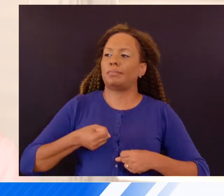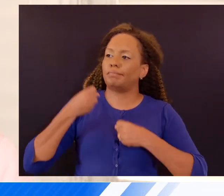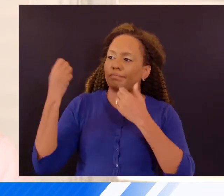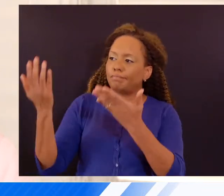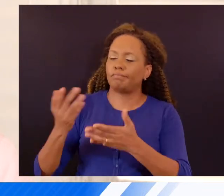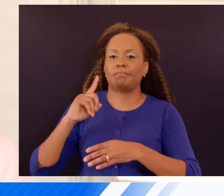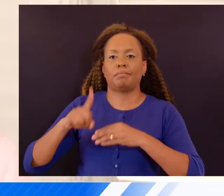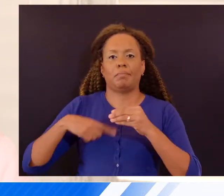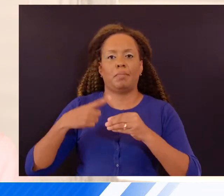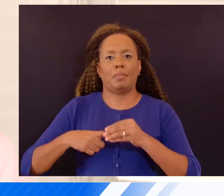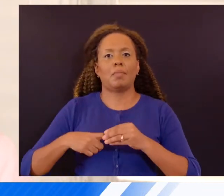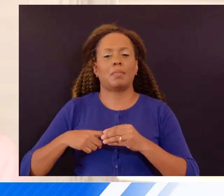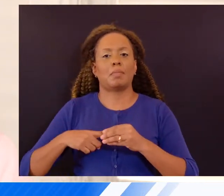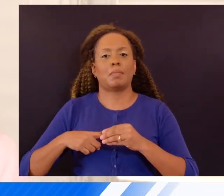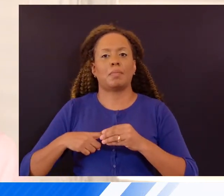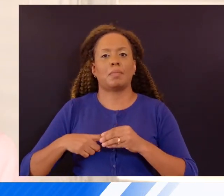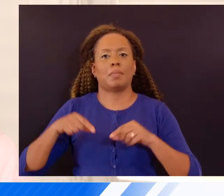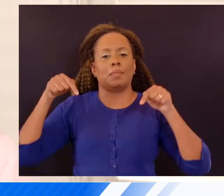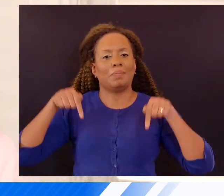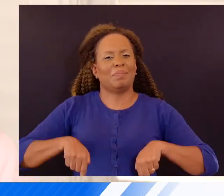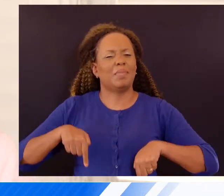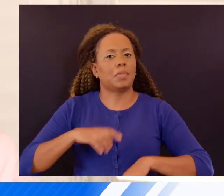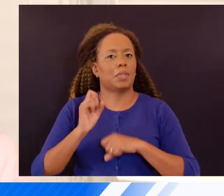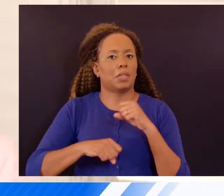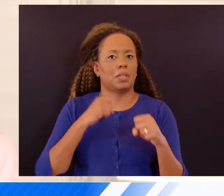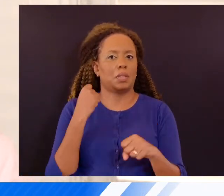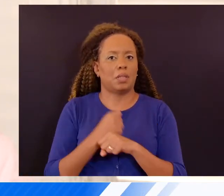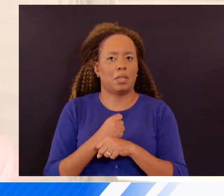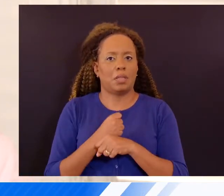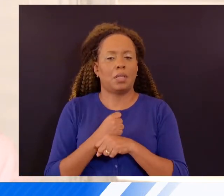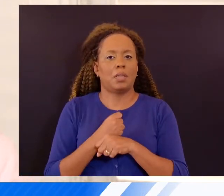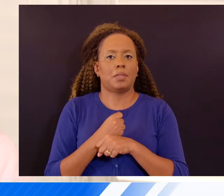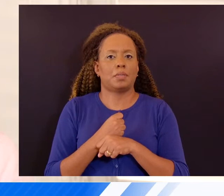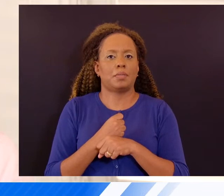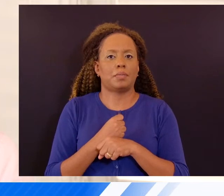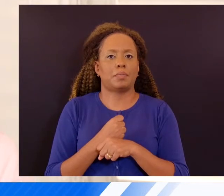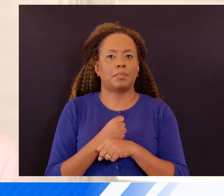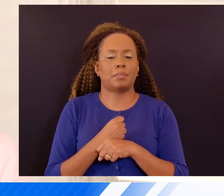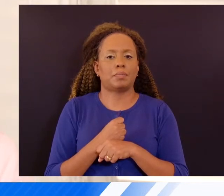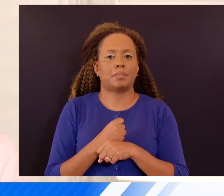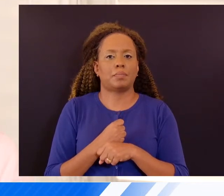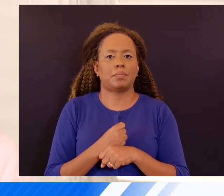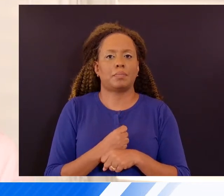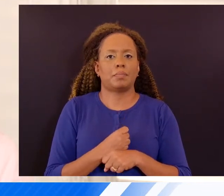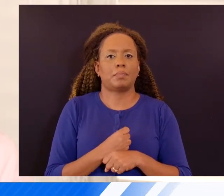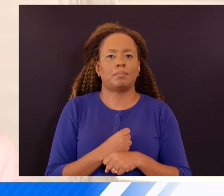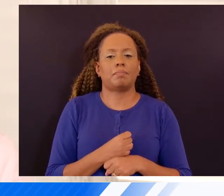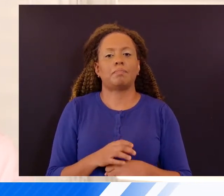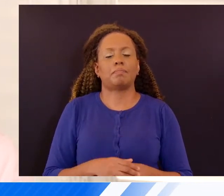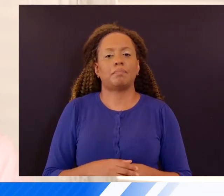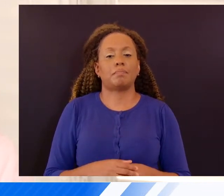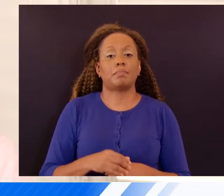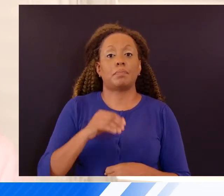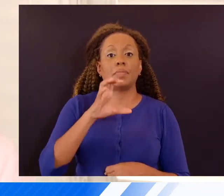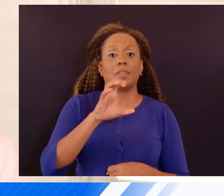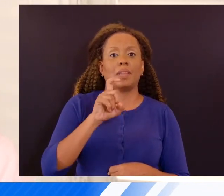on where we are with regard to this year's administration of the Caribbean Examinations